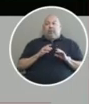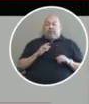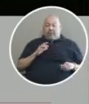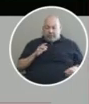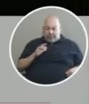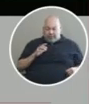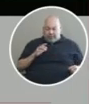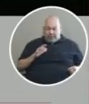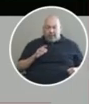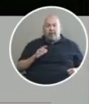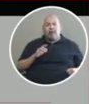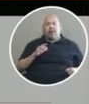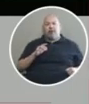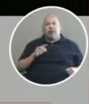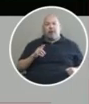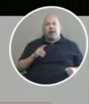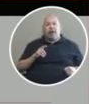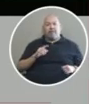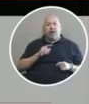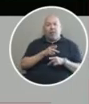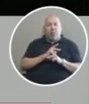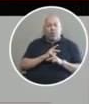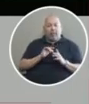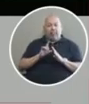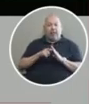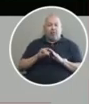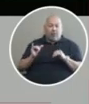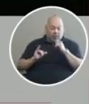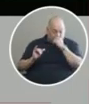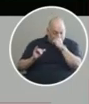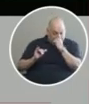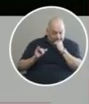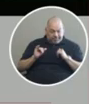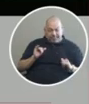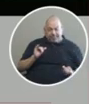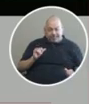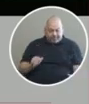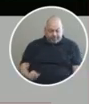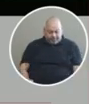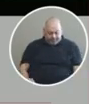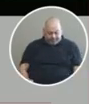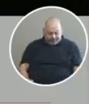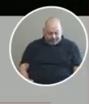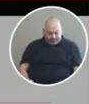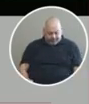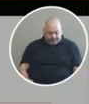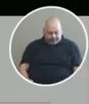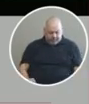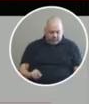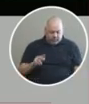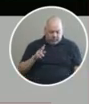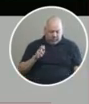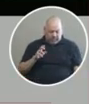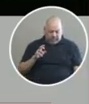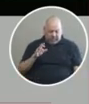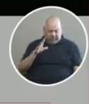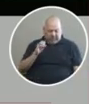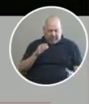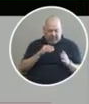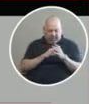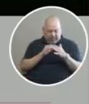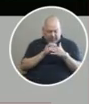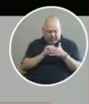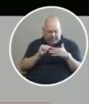a revolving loan fund at a later date as well. Now, $250,000 would